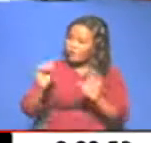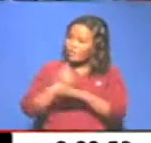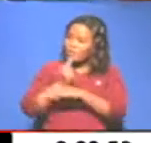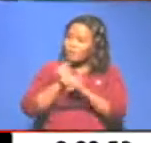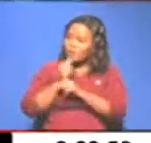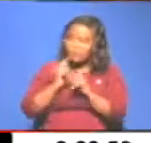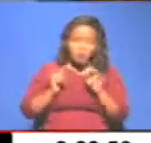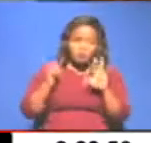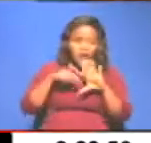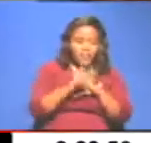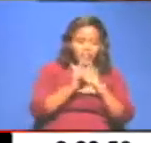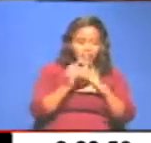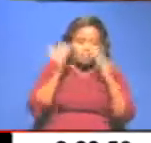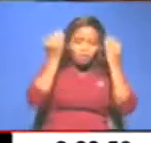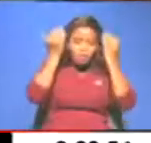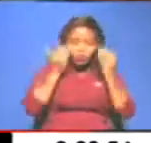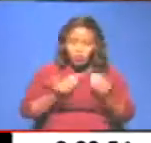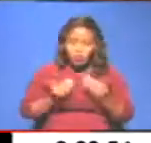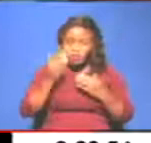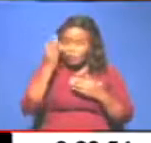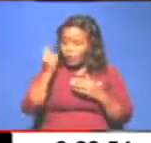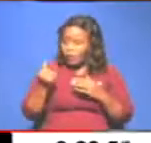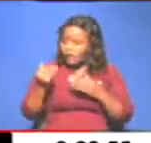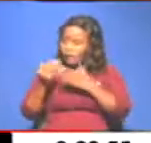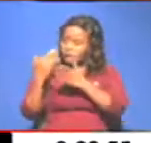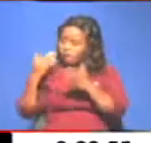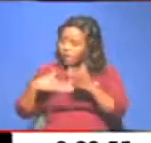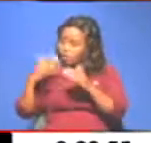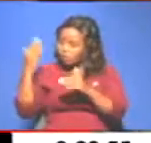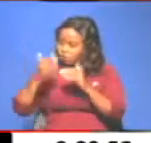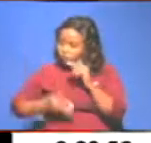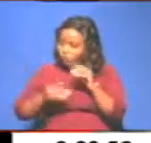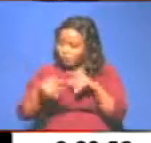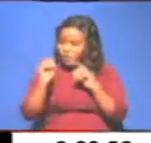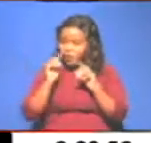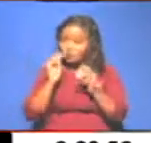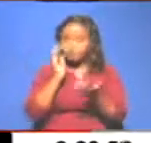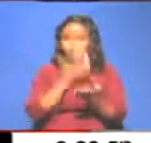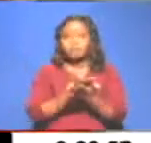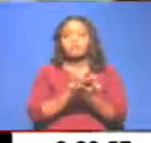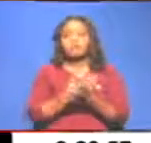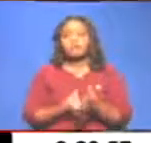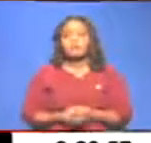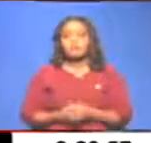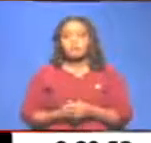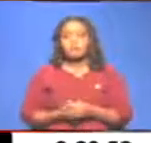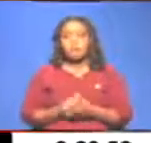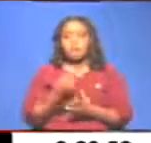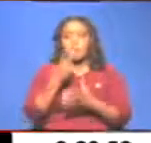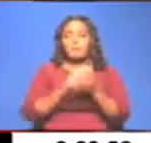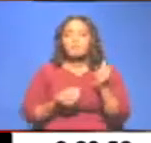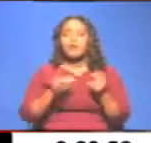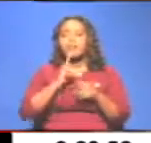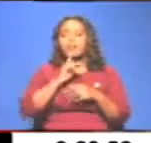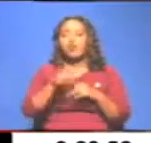summoned since the High Court had stopped their prosecution. Both orders dated the 21st of